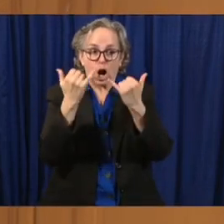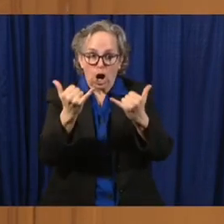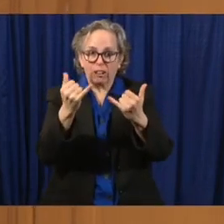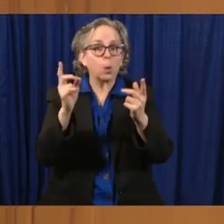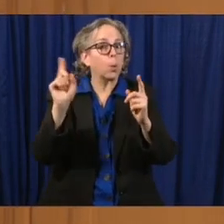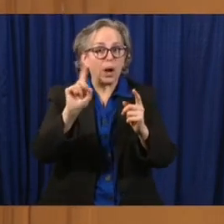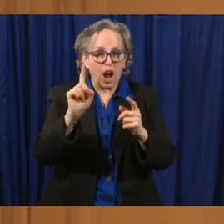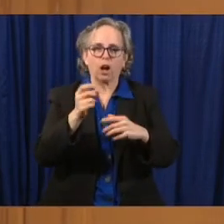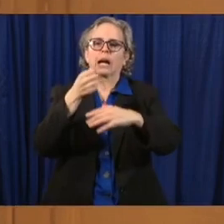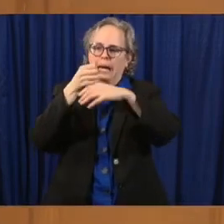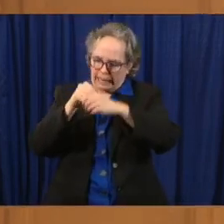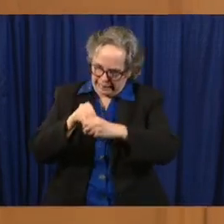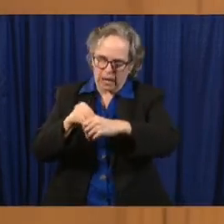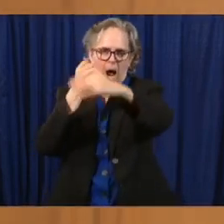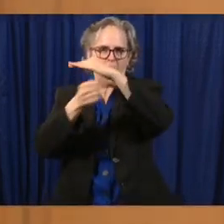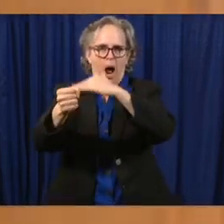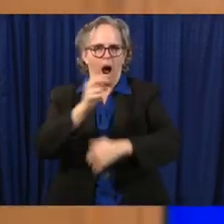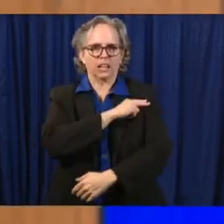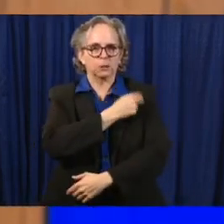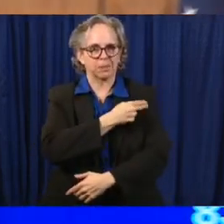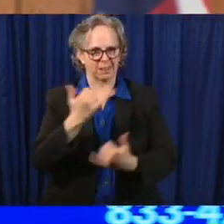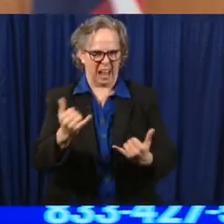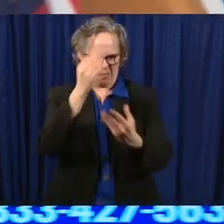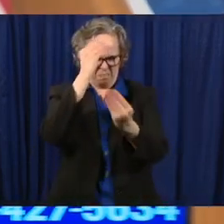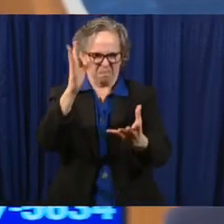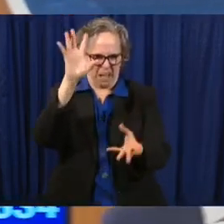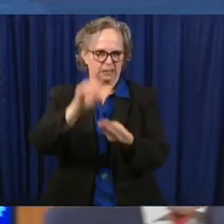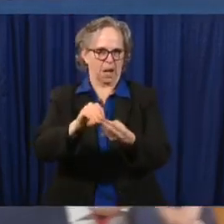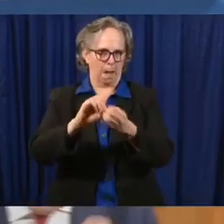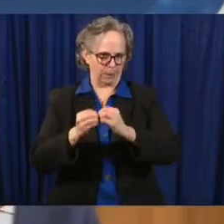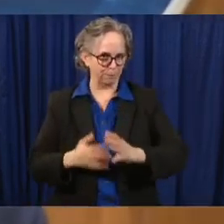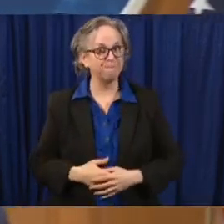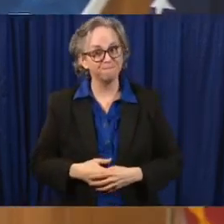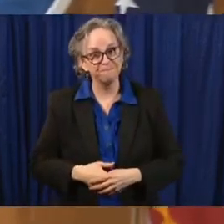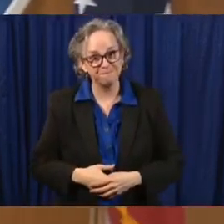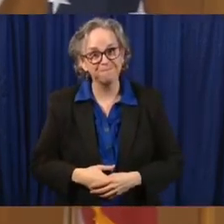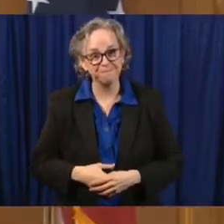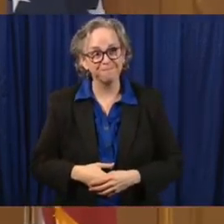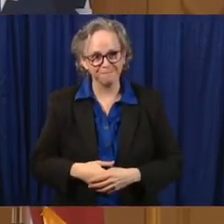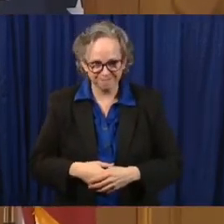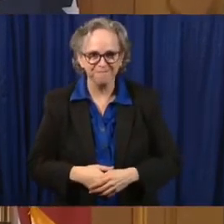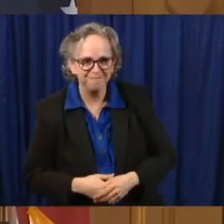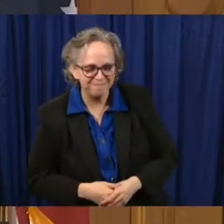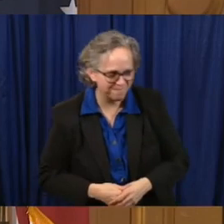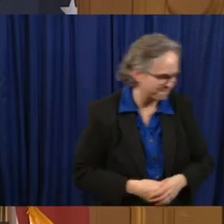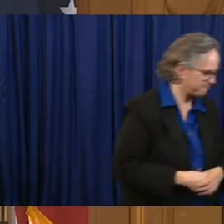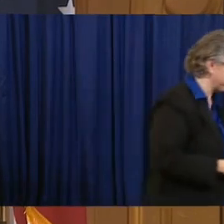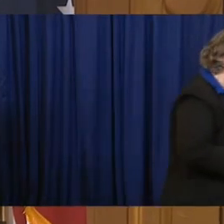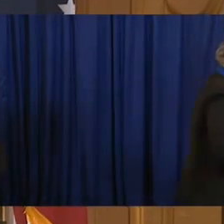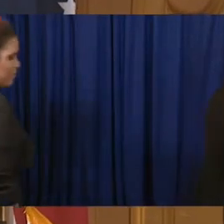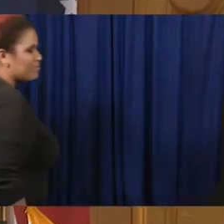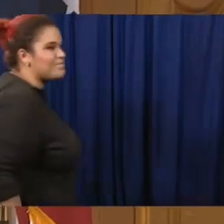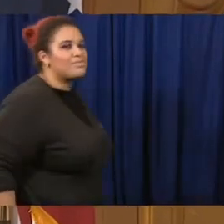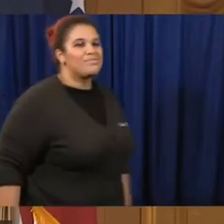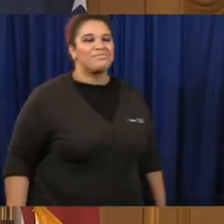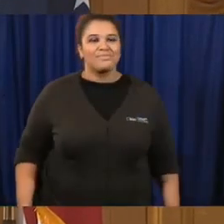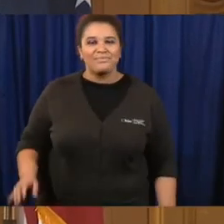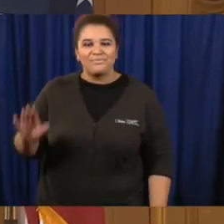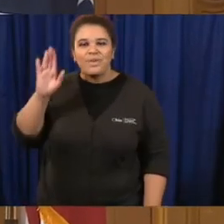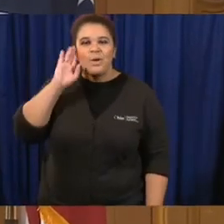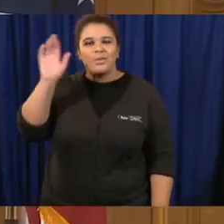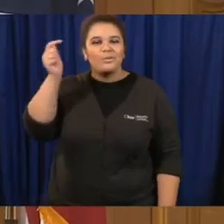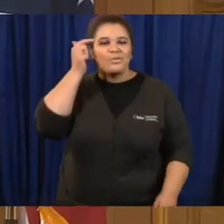the numbers. I just got a text that the Ohio Hospital Association is currently reporting